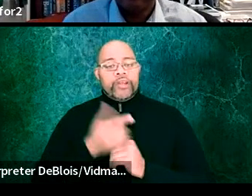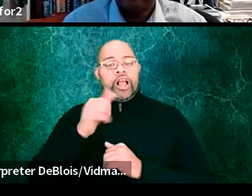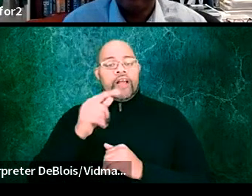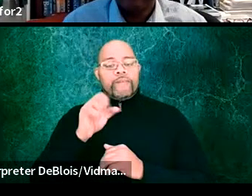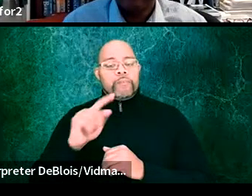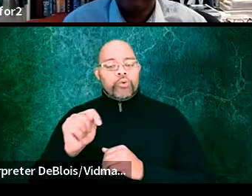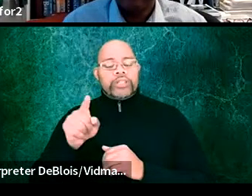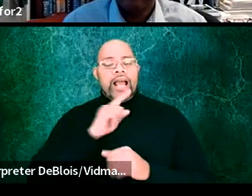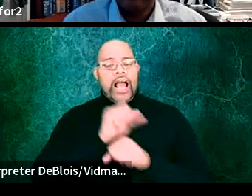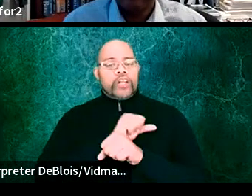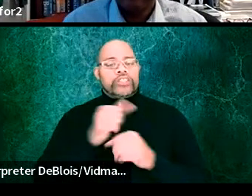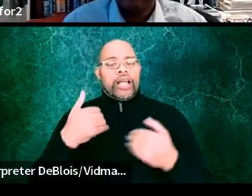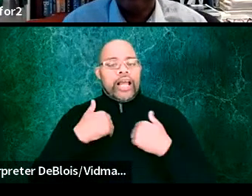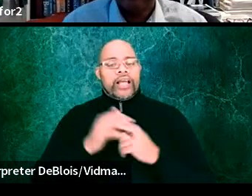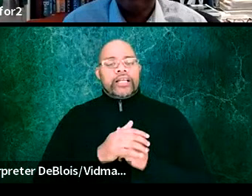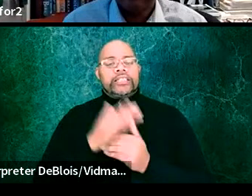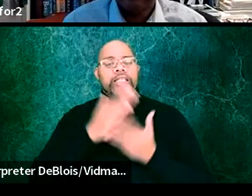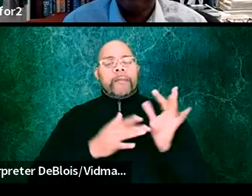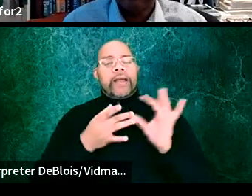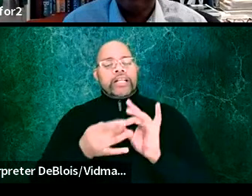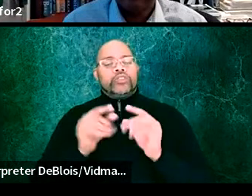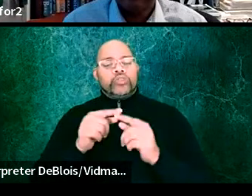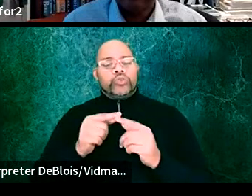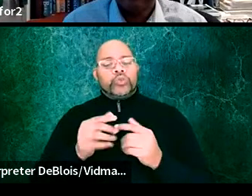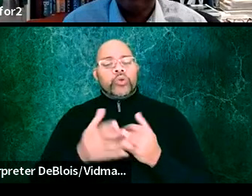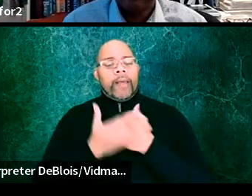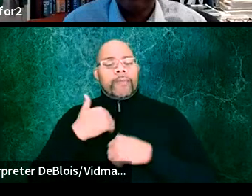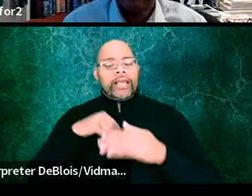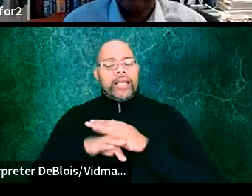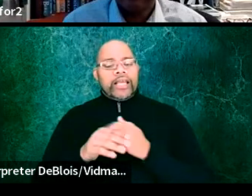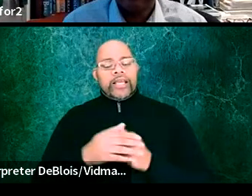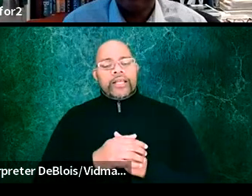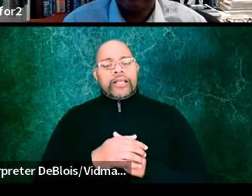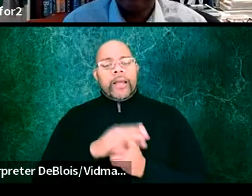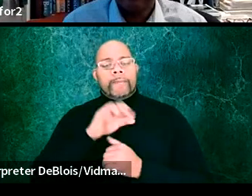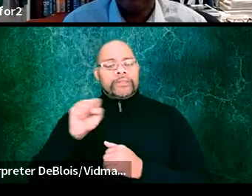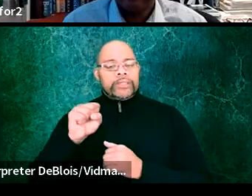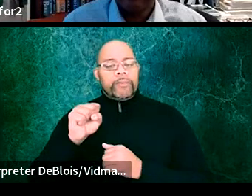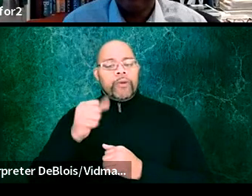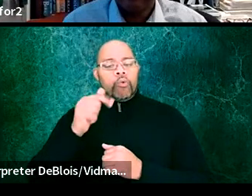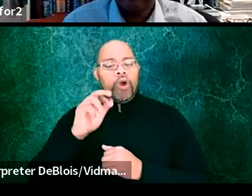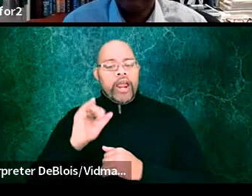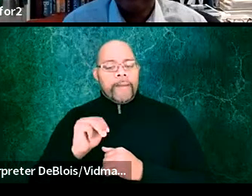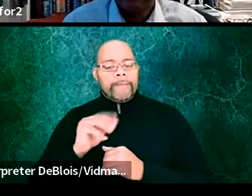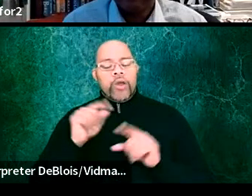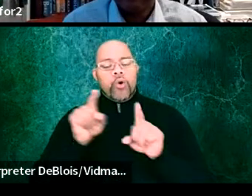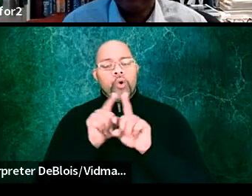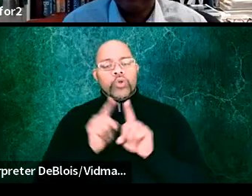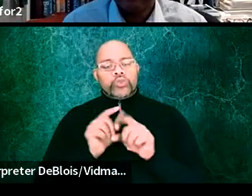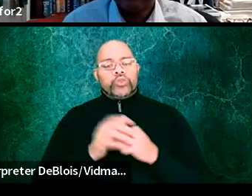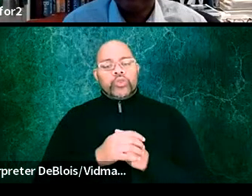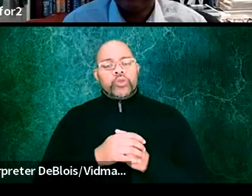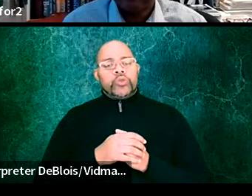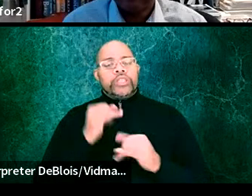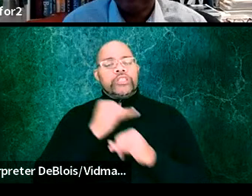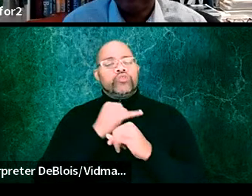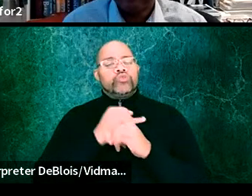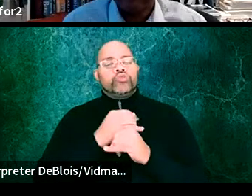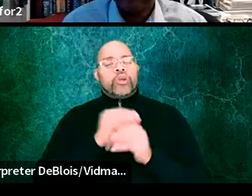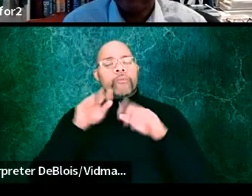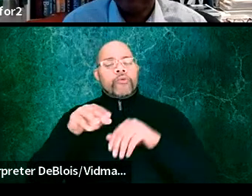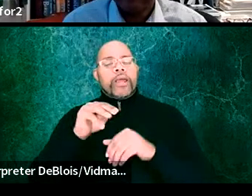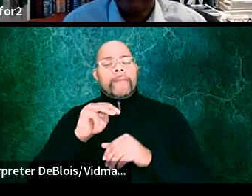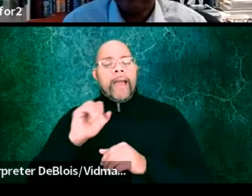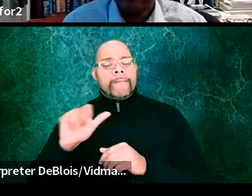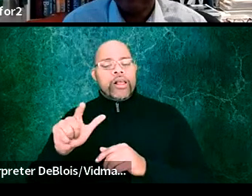he actually had like some connections to help me get into the Mississippi Aquarium and also to the Institute of Marine Mammal